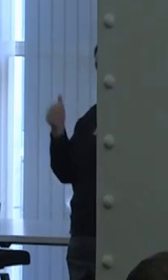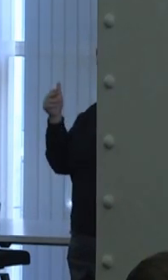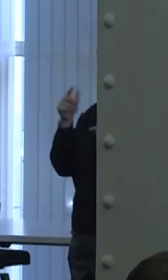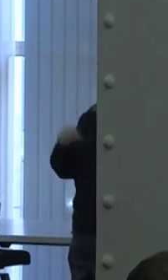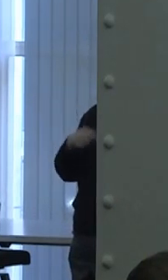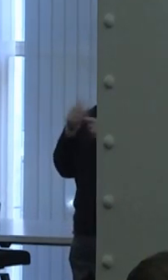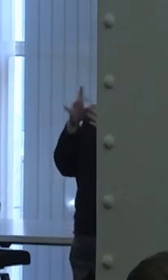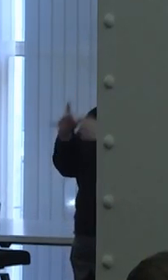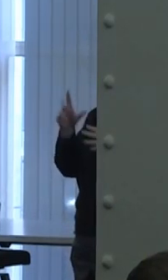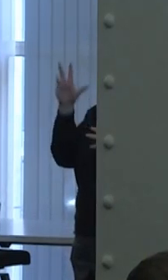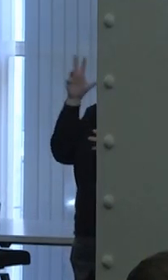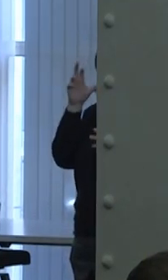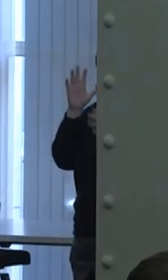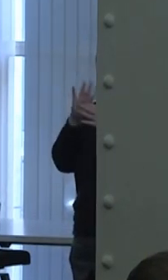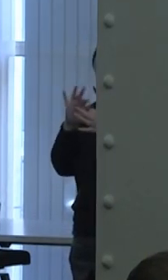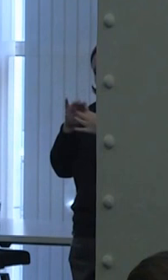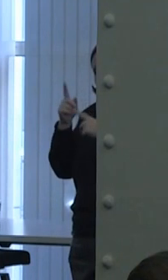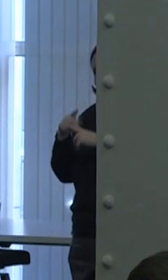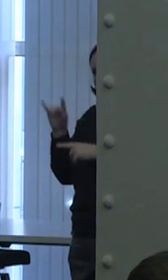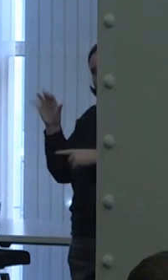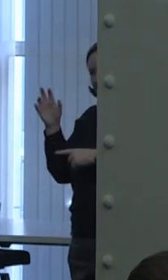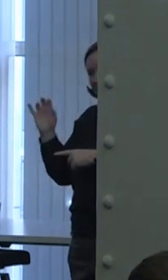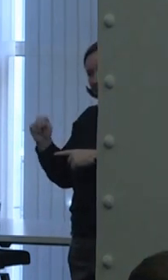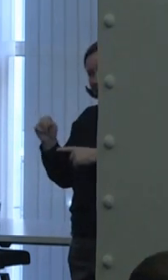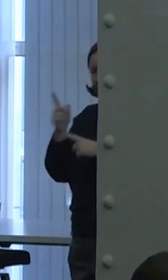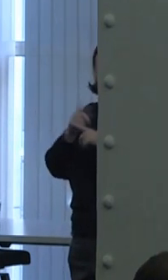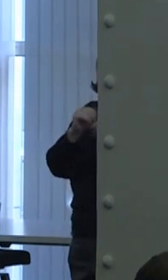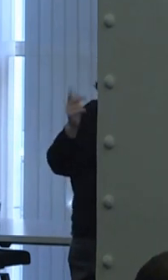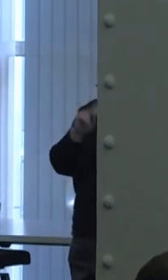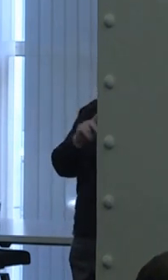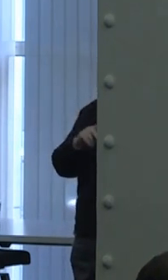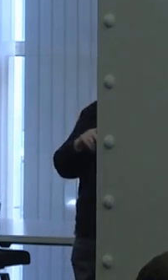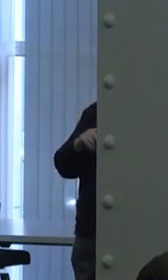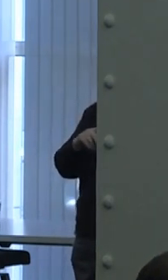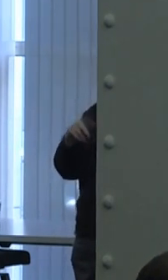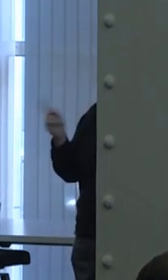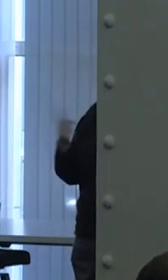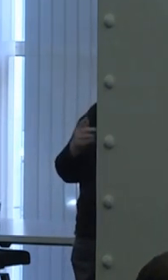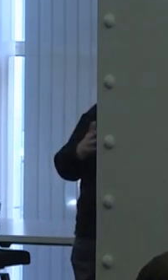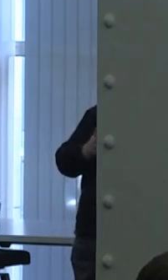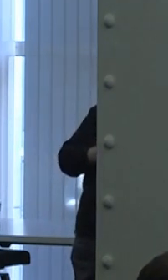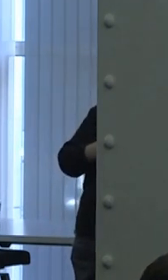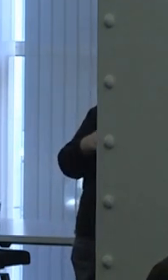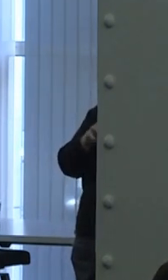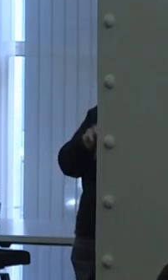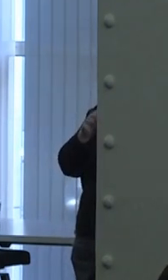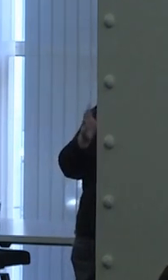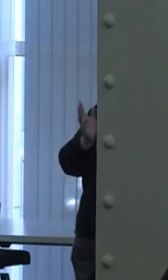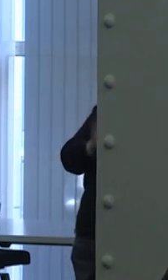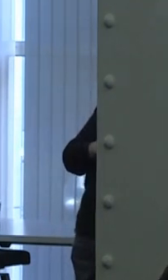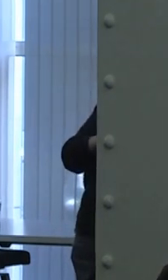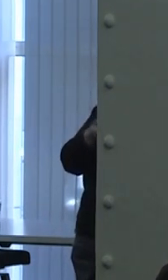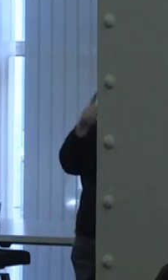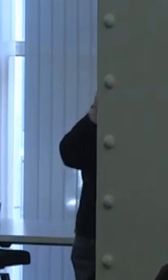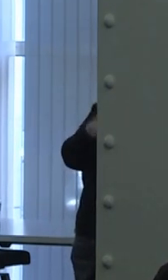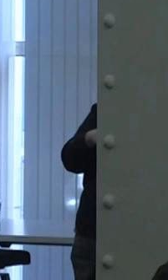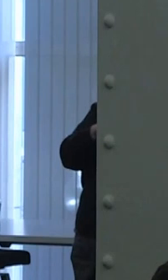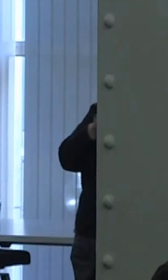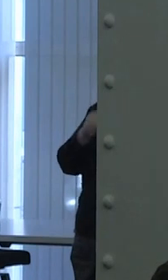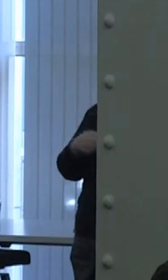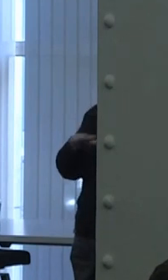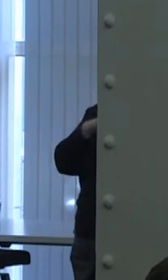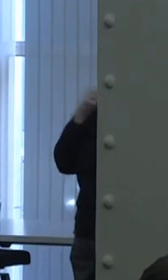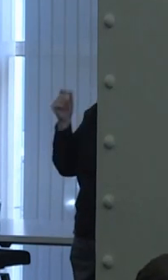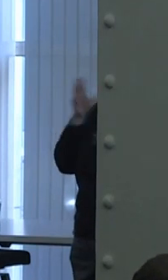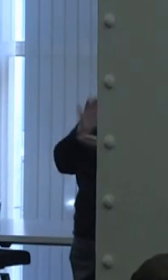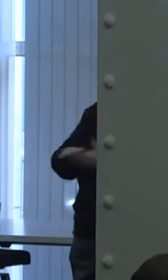came along and heard the story were notorious for repeatedly dropping off pieces of cake at his office until his